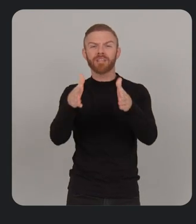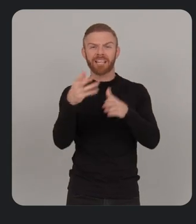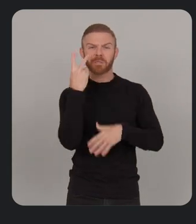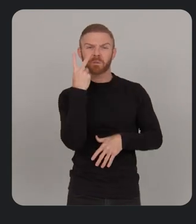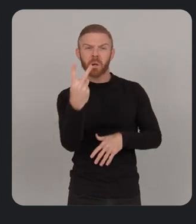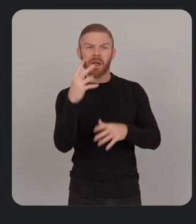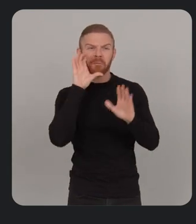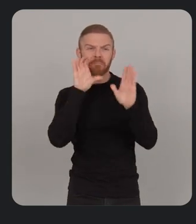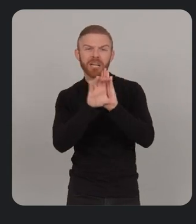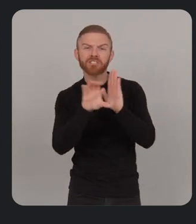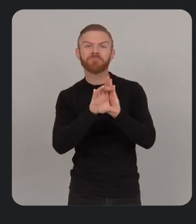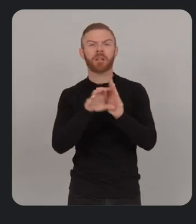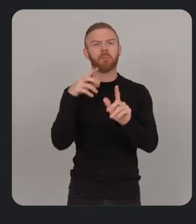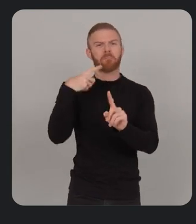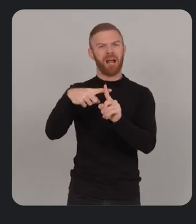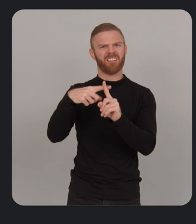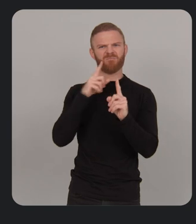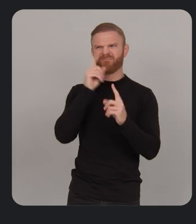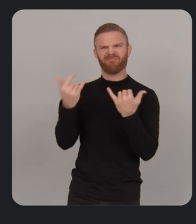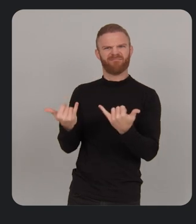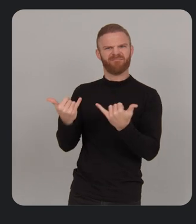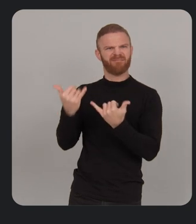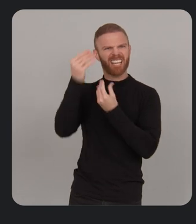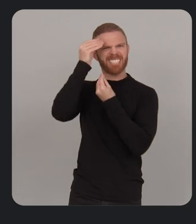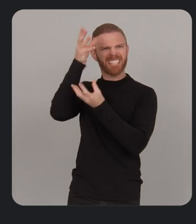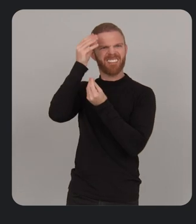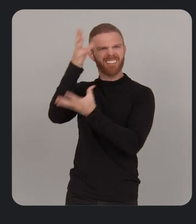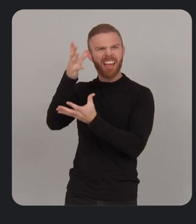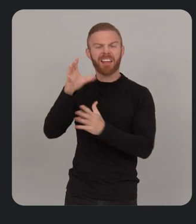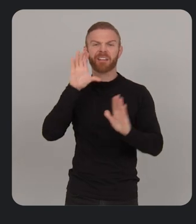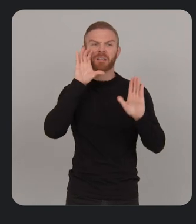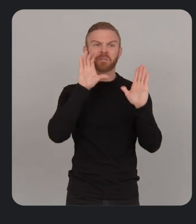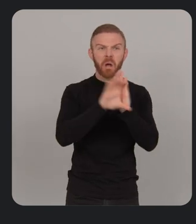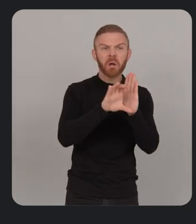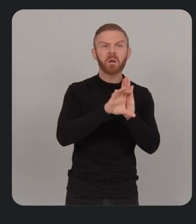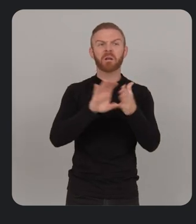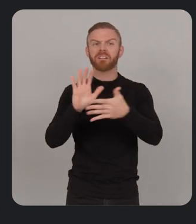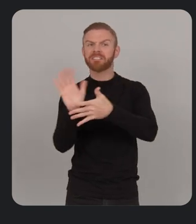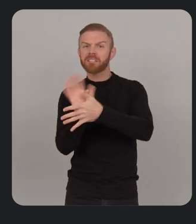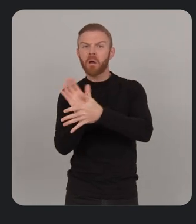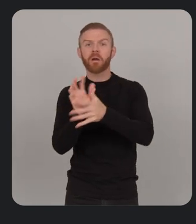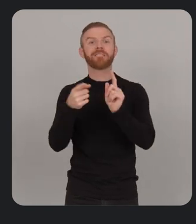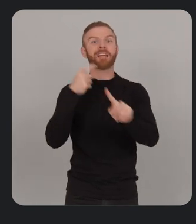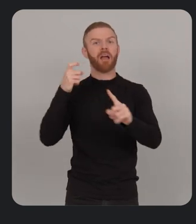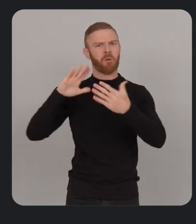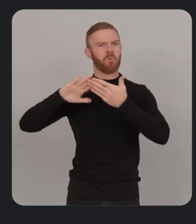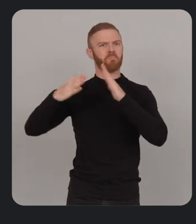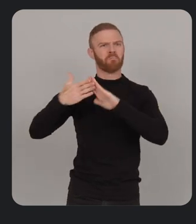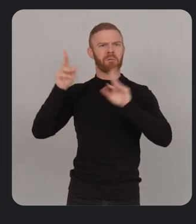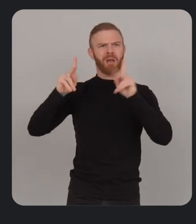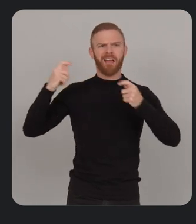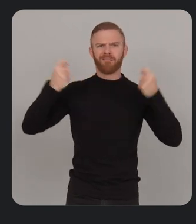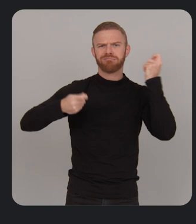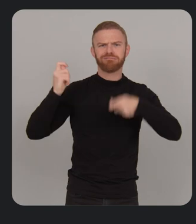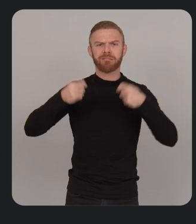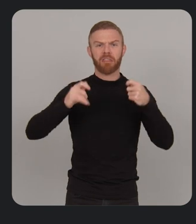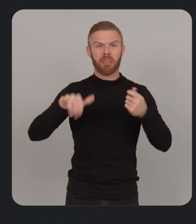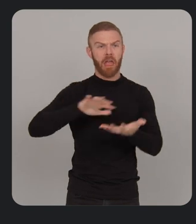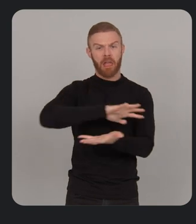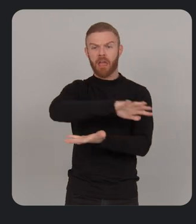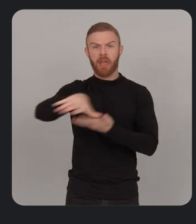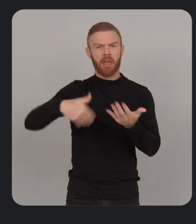aerial, street view imagery with real-time data and photos and videos from our community of contributors,